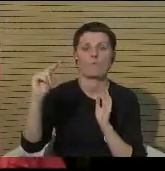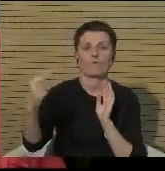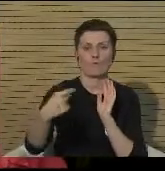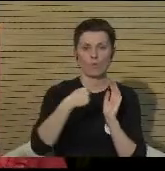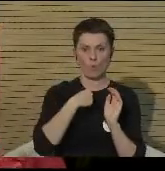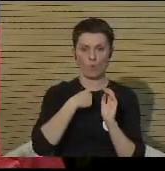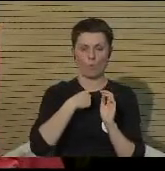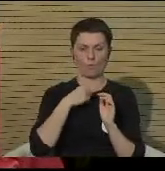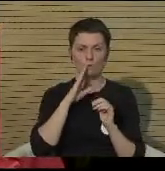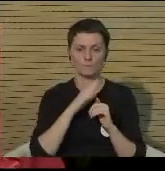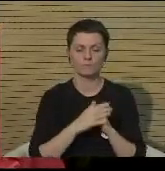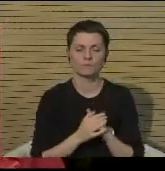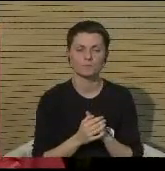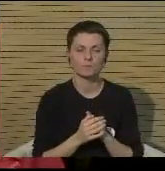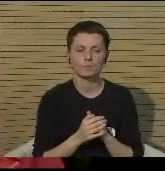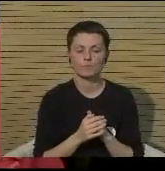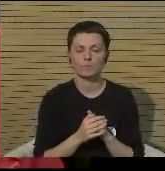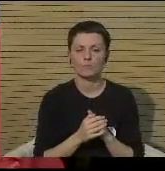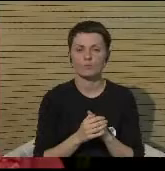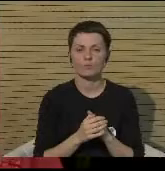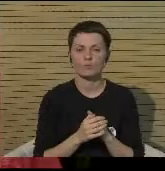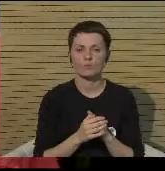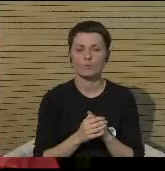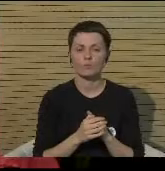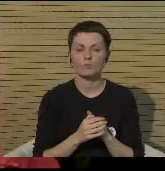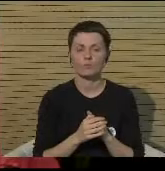that is addressed to me.